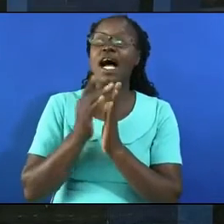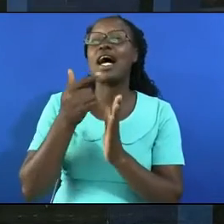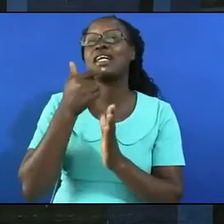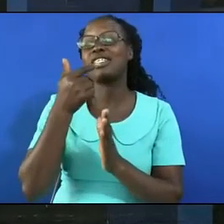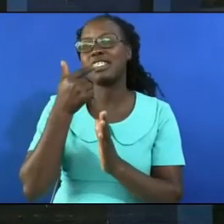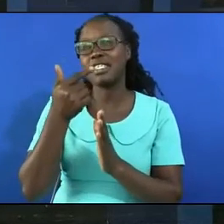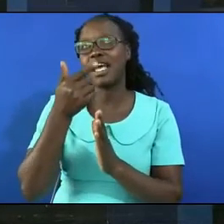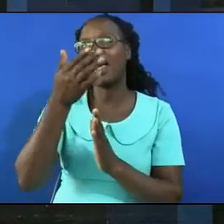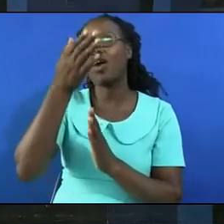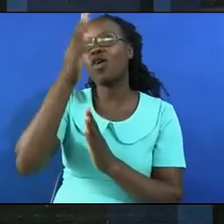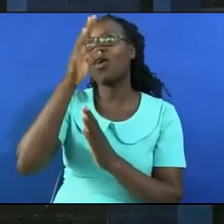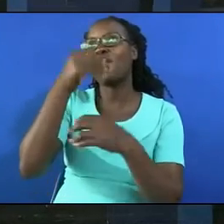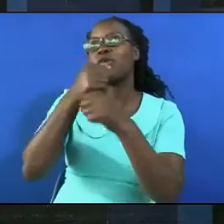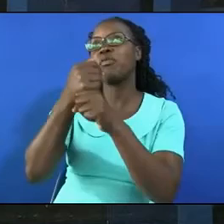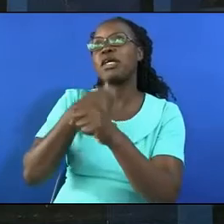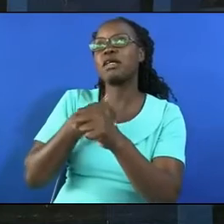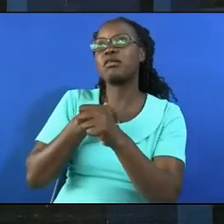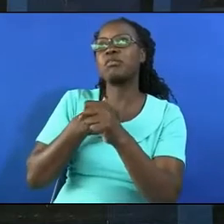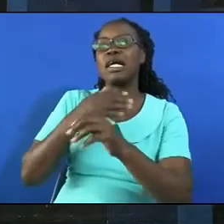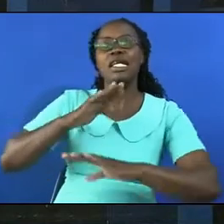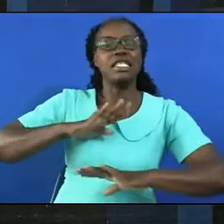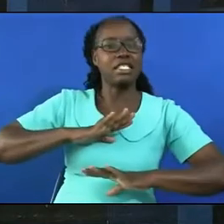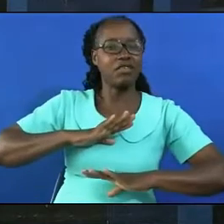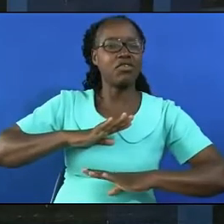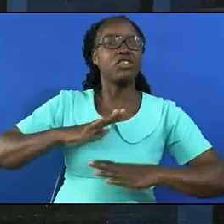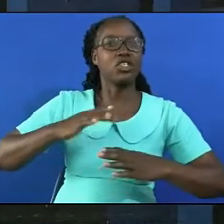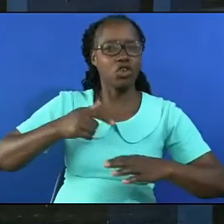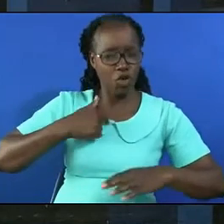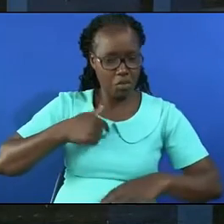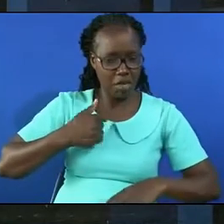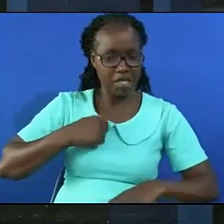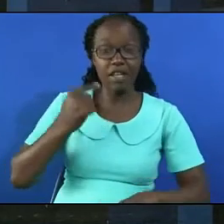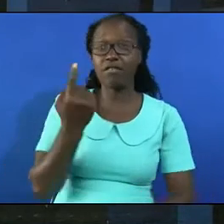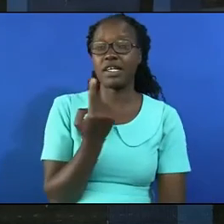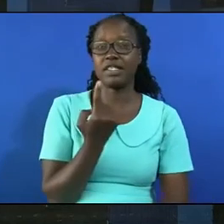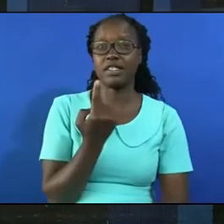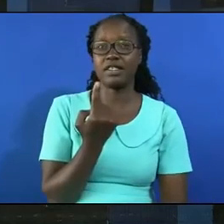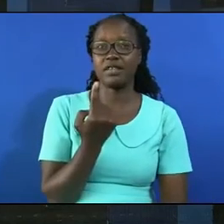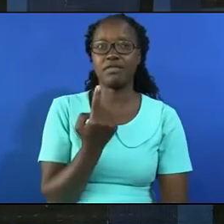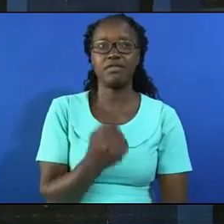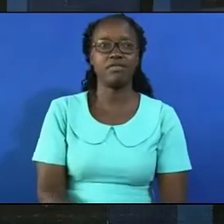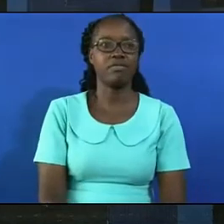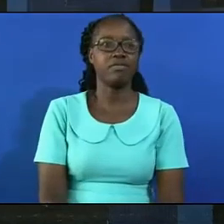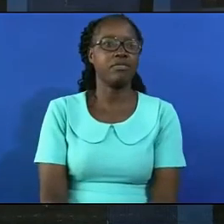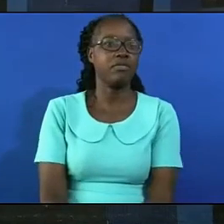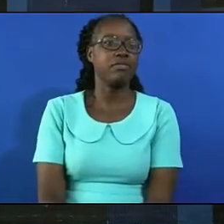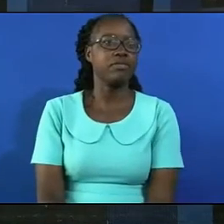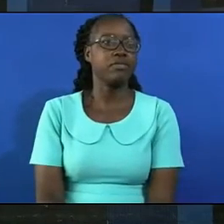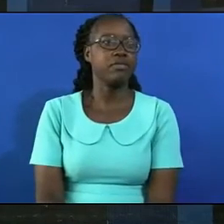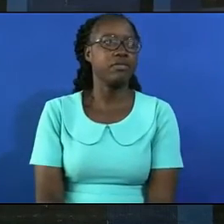say, God, make me sufficient of myself first.